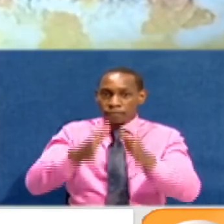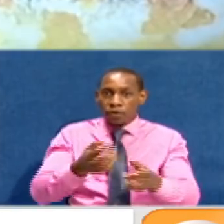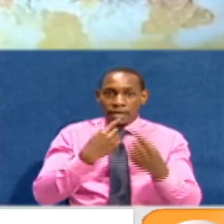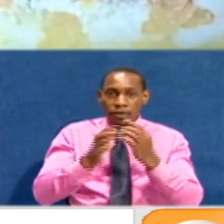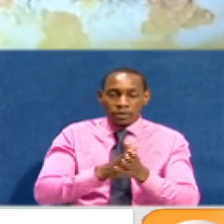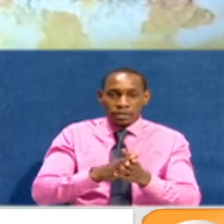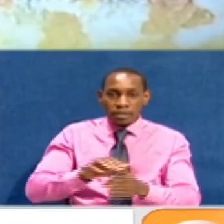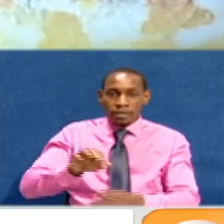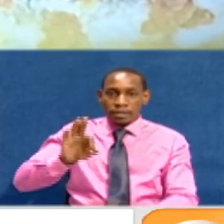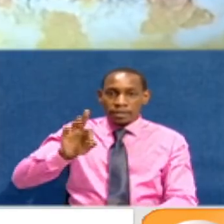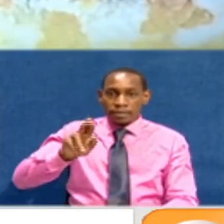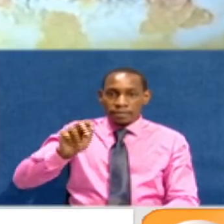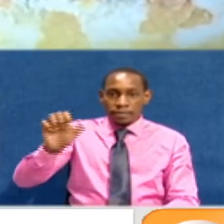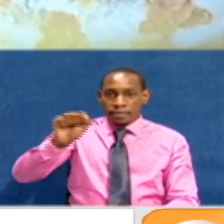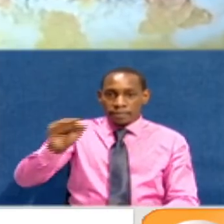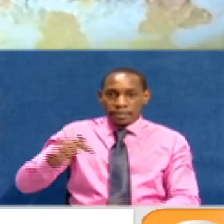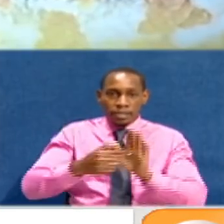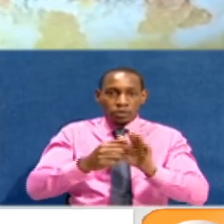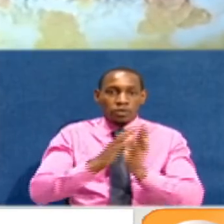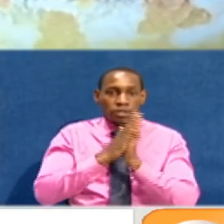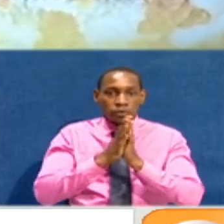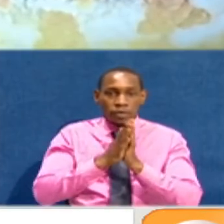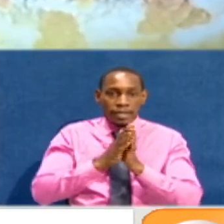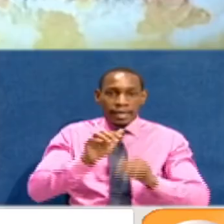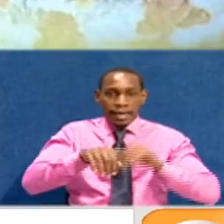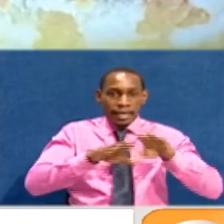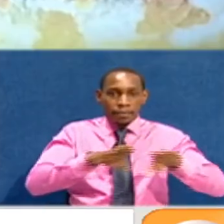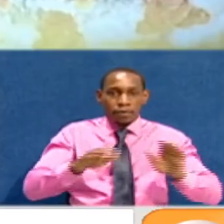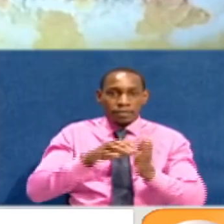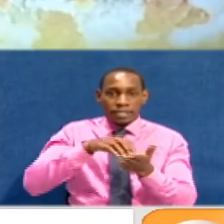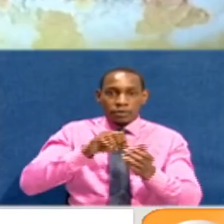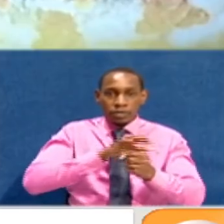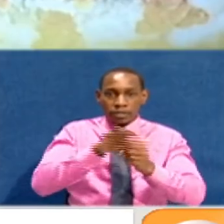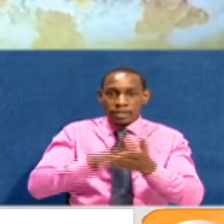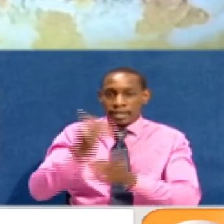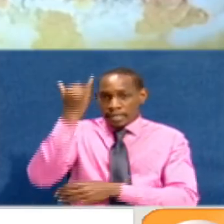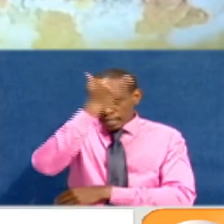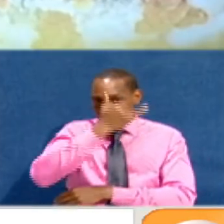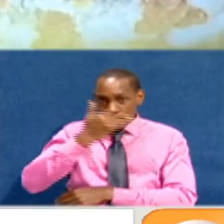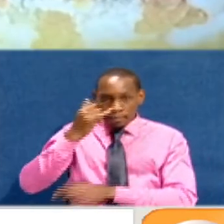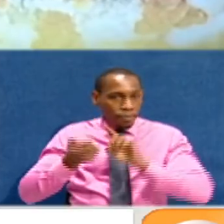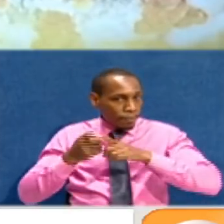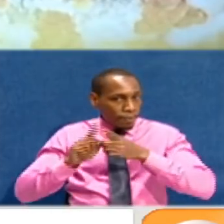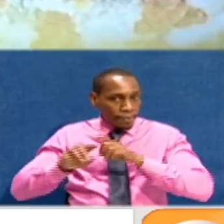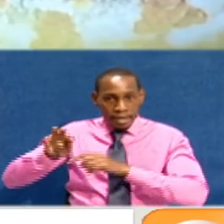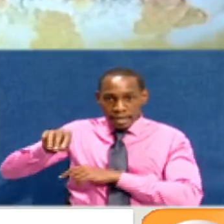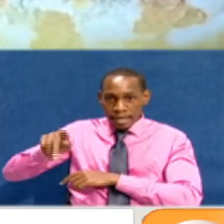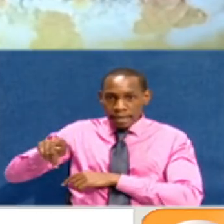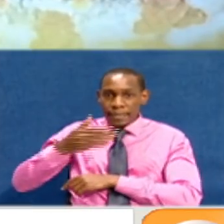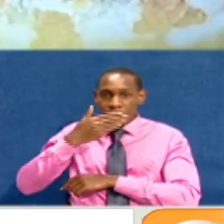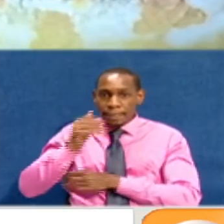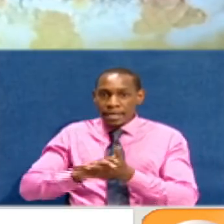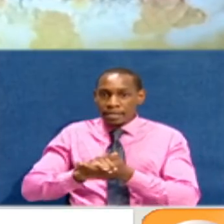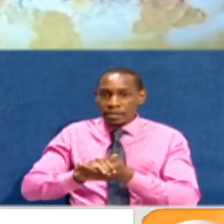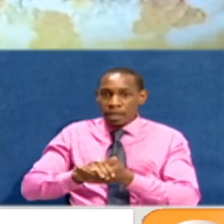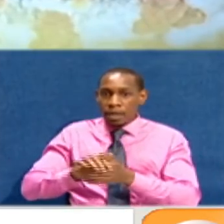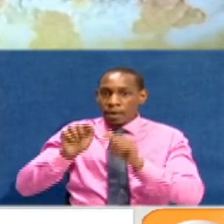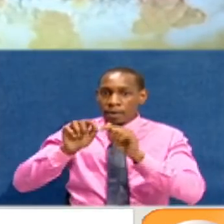voter. Gashuri punches into the animal farm of COVID-19. Yvonne takes on the MPs who'd rather summon